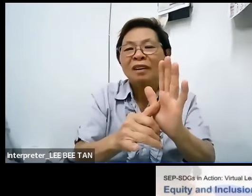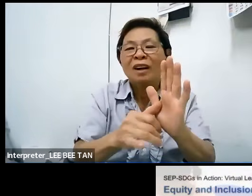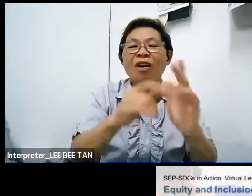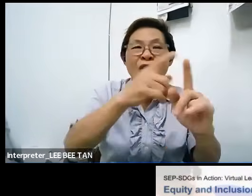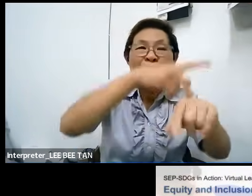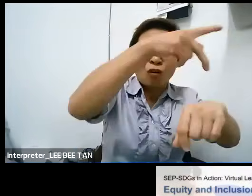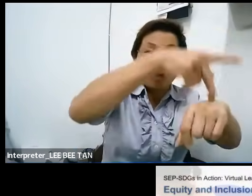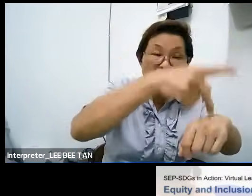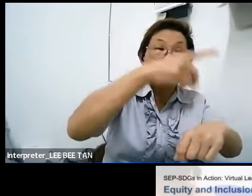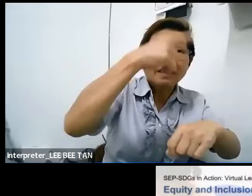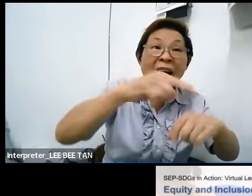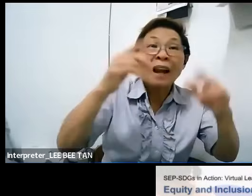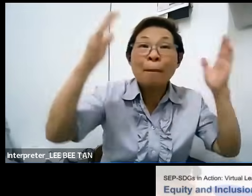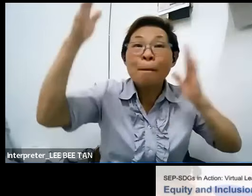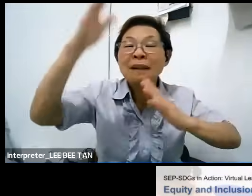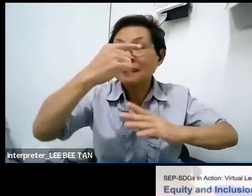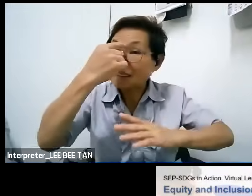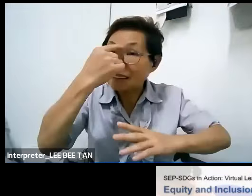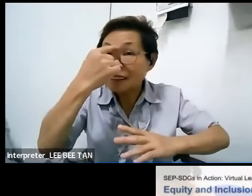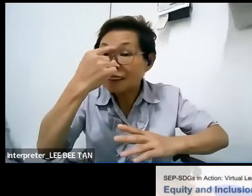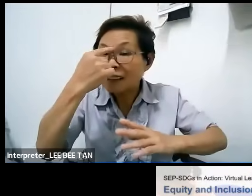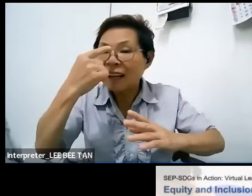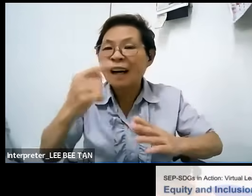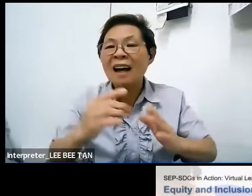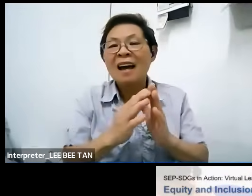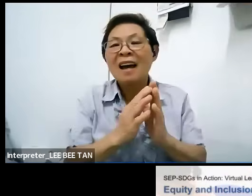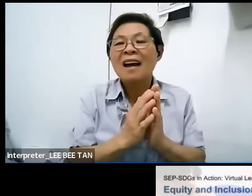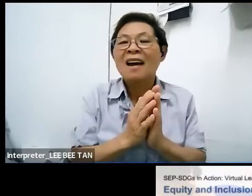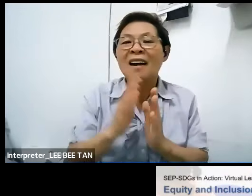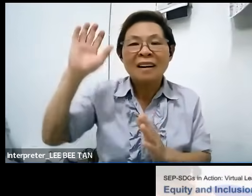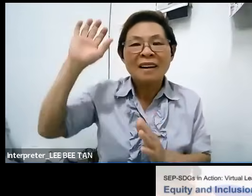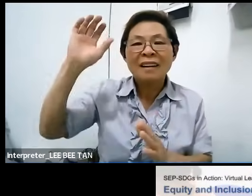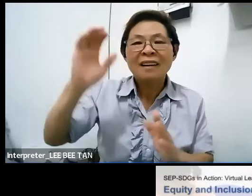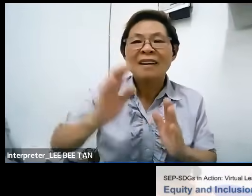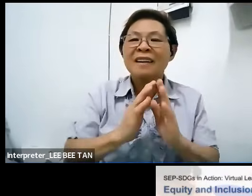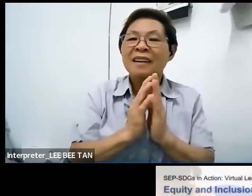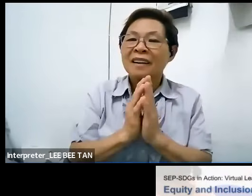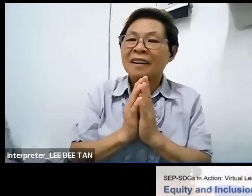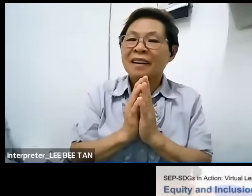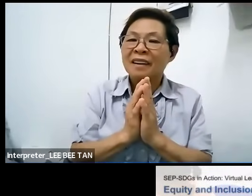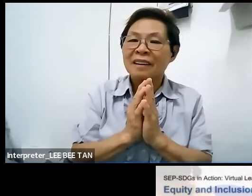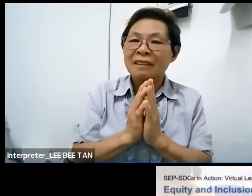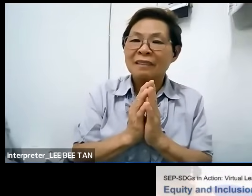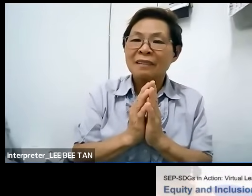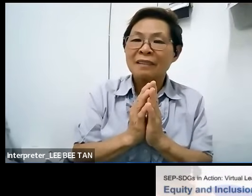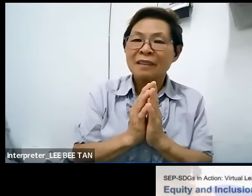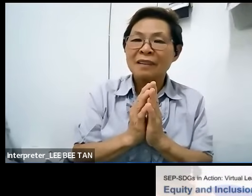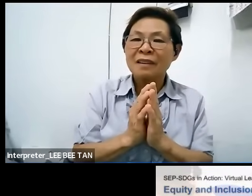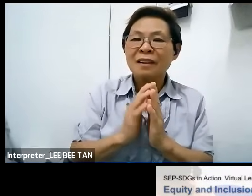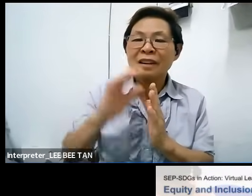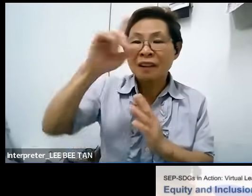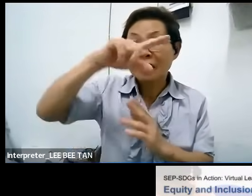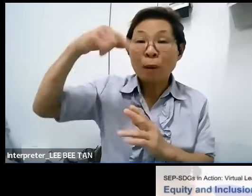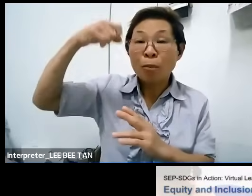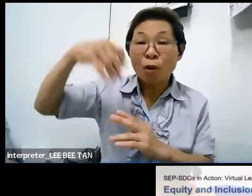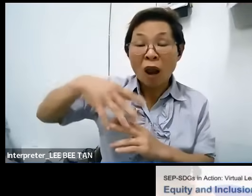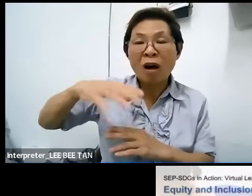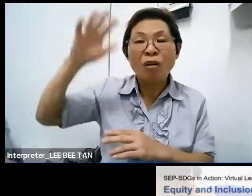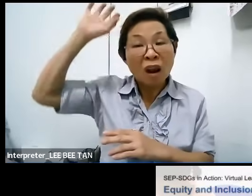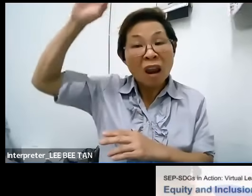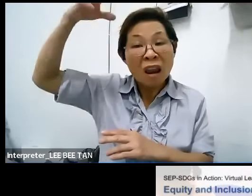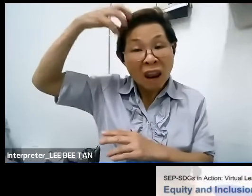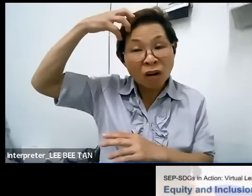Thailand, Malaysia, India, Cambodia, Laos, and many more. So keep all of those wishes coming